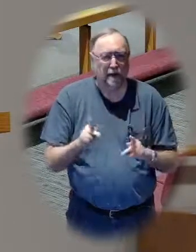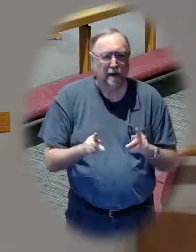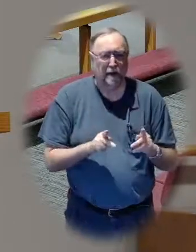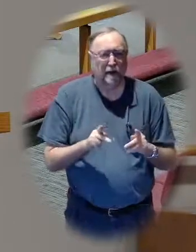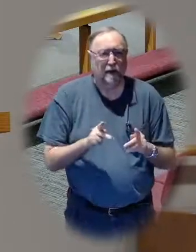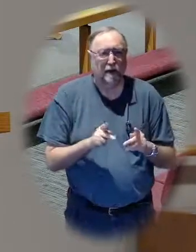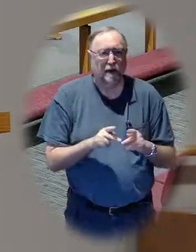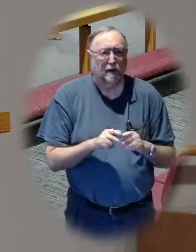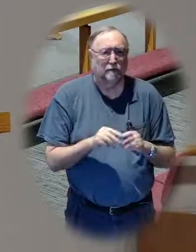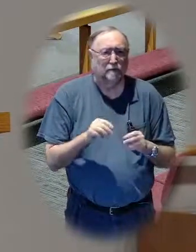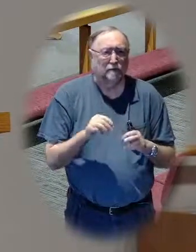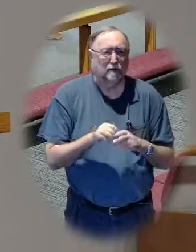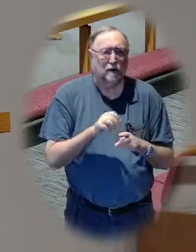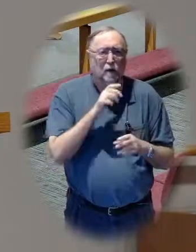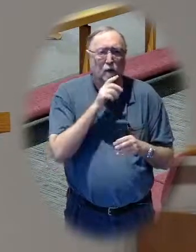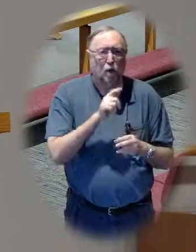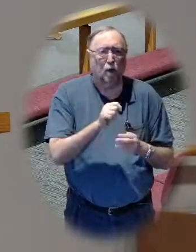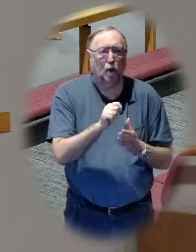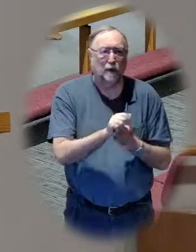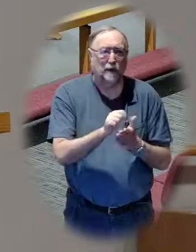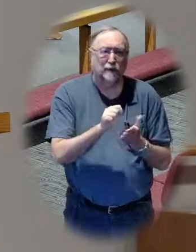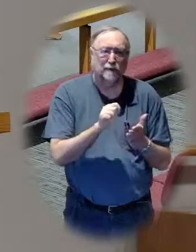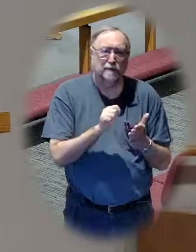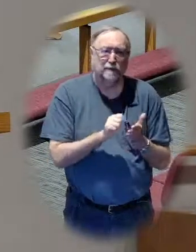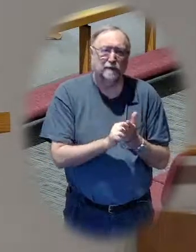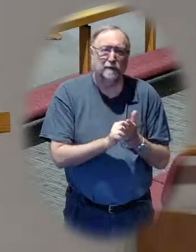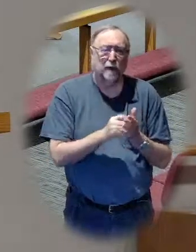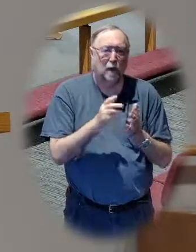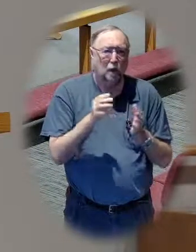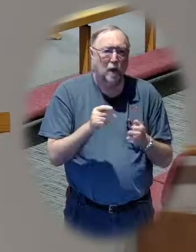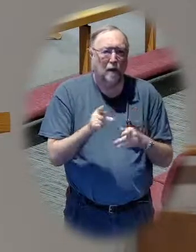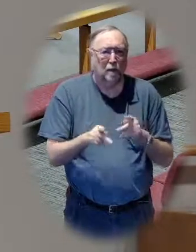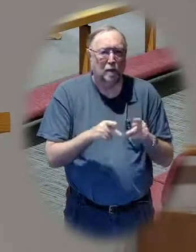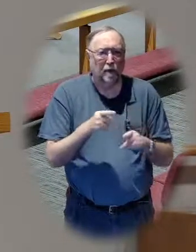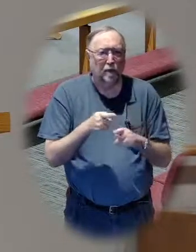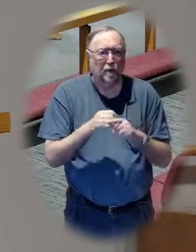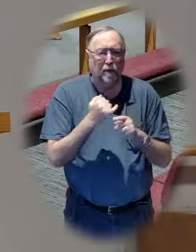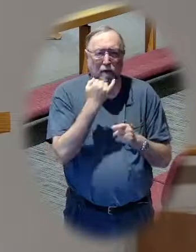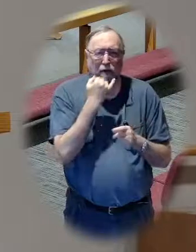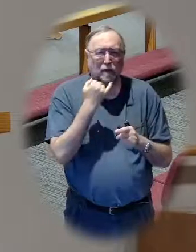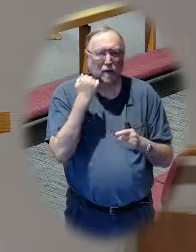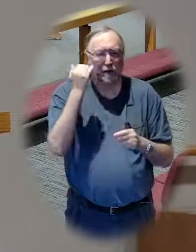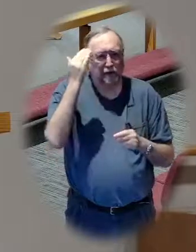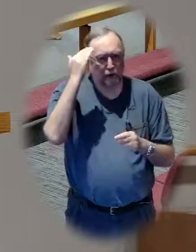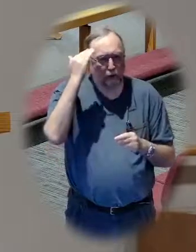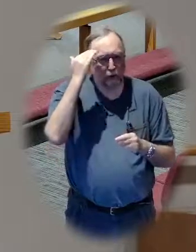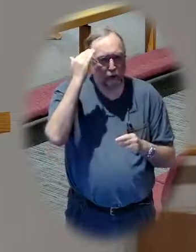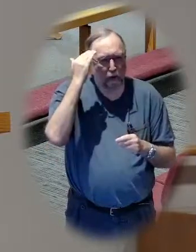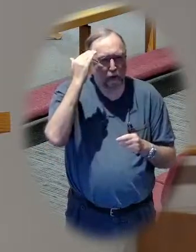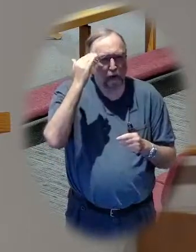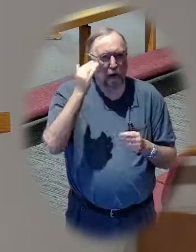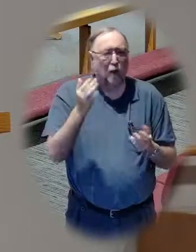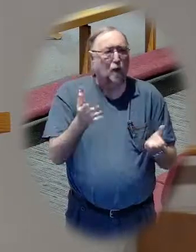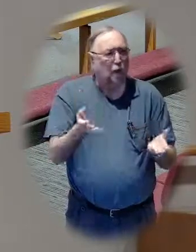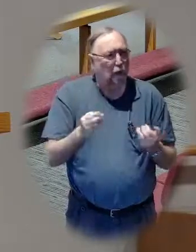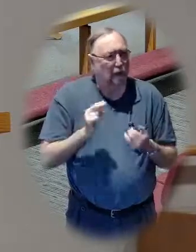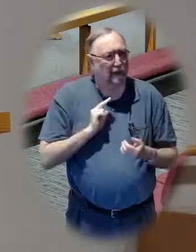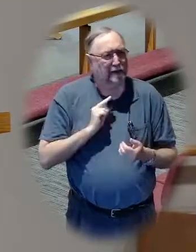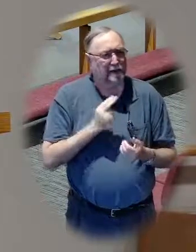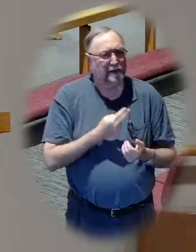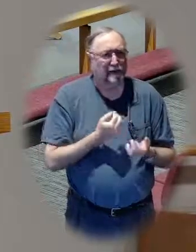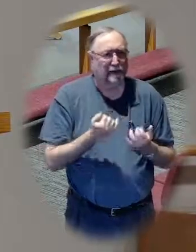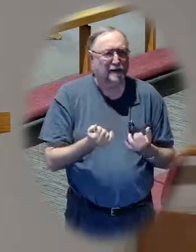Already in the Old Testament, God wanted his people Israel to know that, and he wants us today